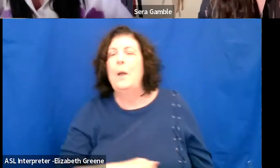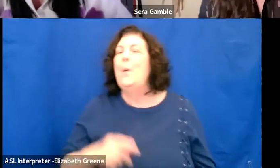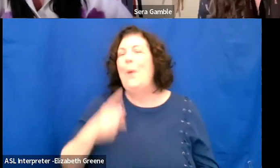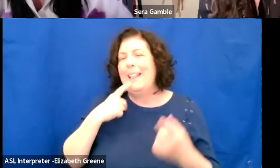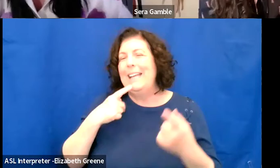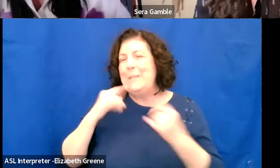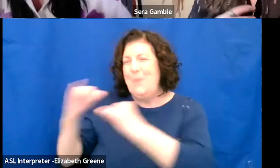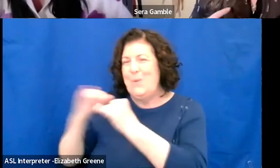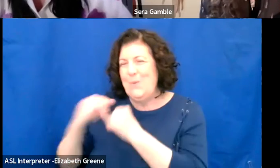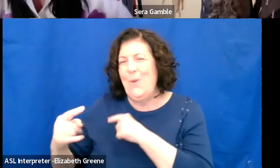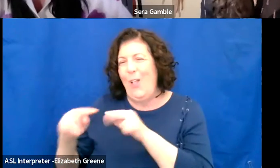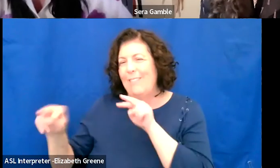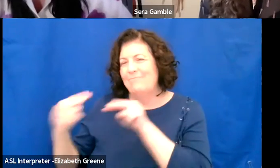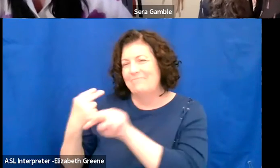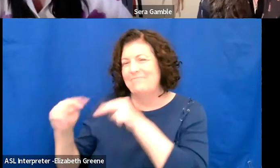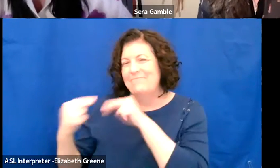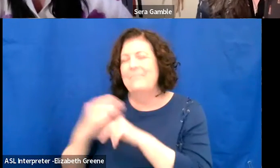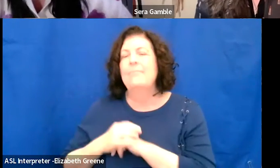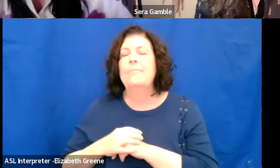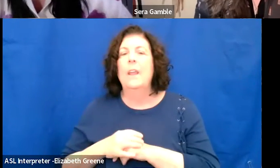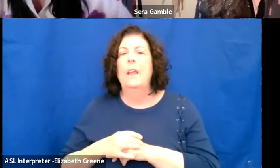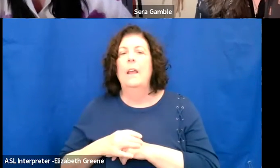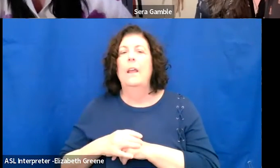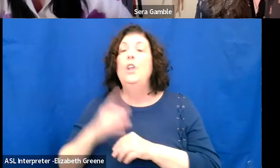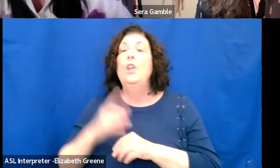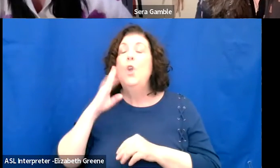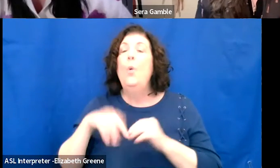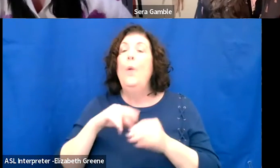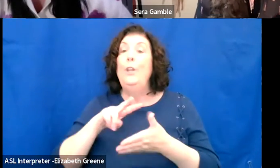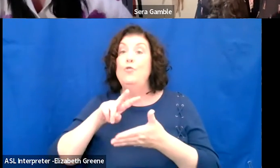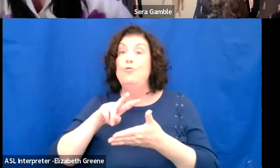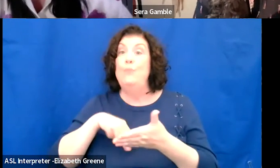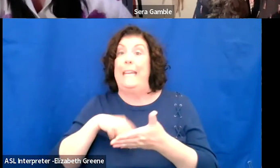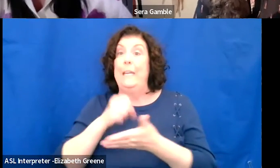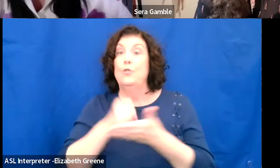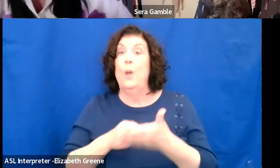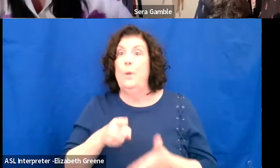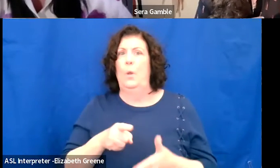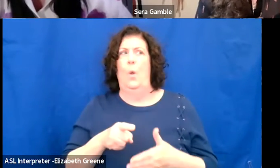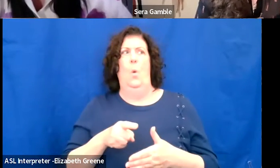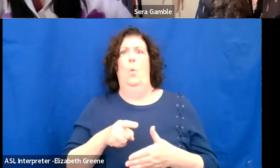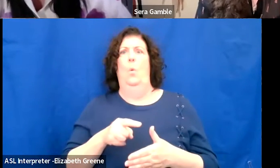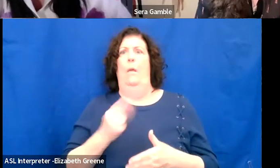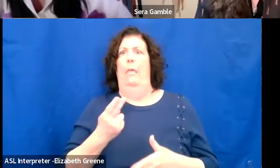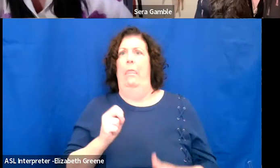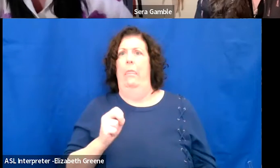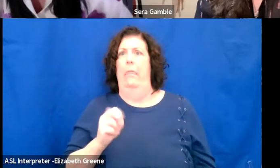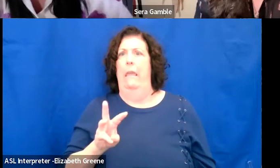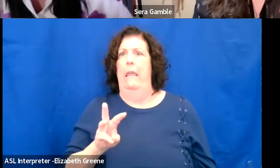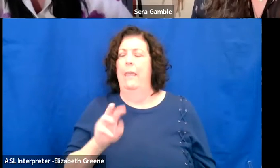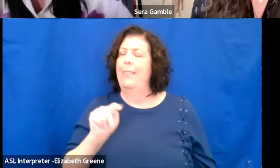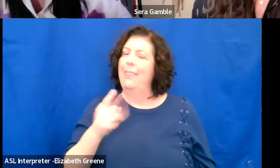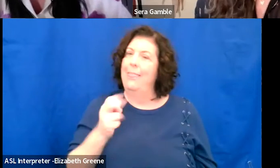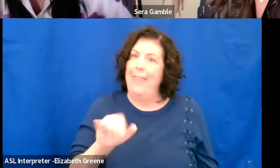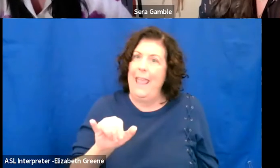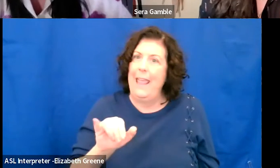But you know that thing when you're reading a script and you're like, oh, they went there. Yeah. Like, oh, they said the thing. Yeah. How dare you? The how dare you moments, I